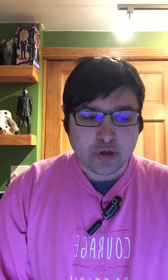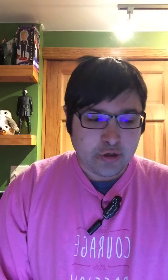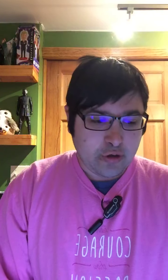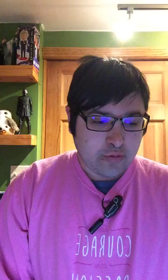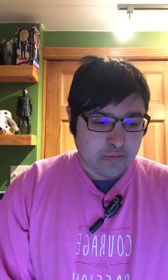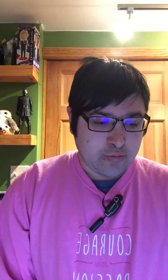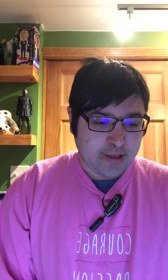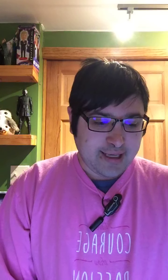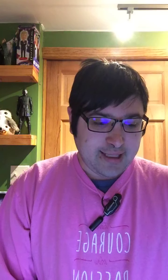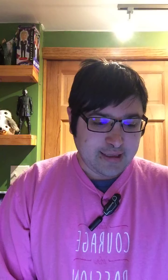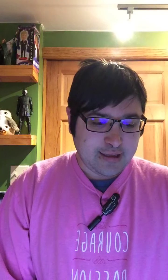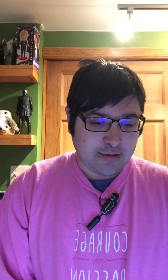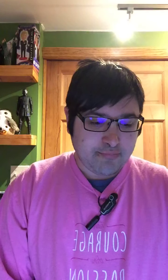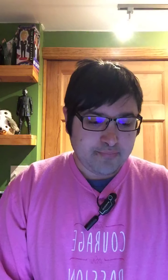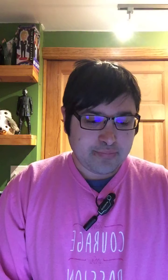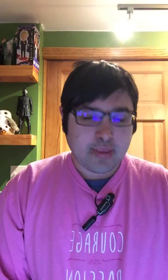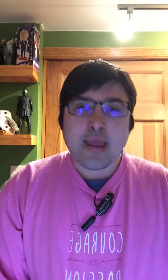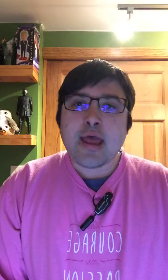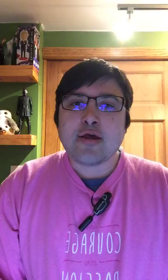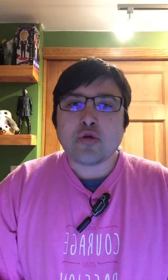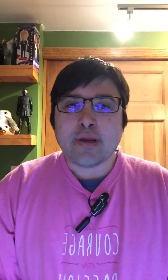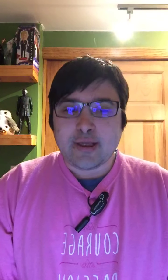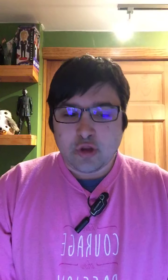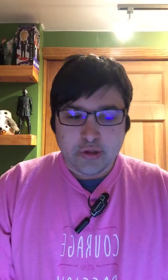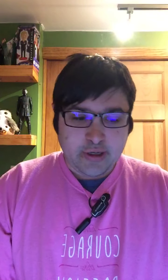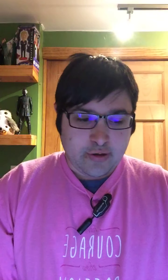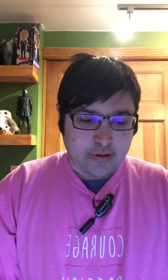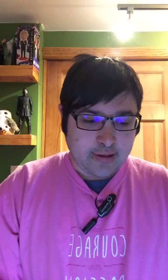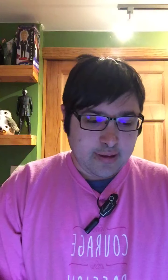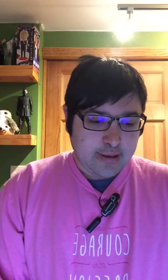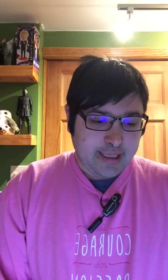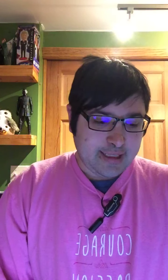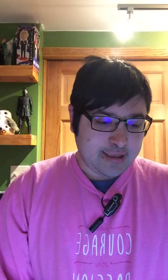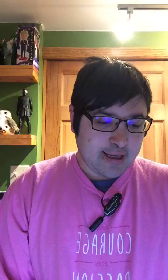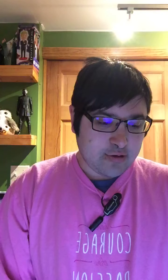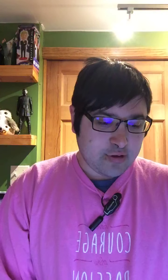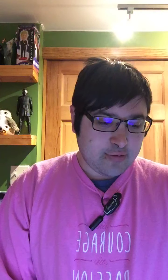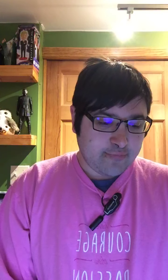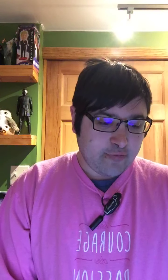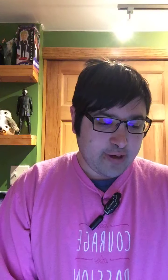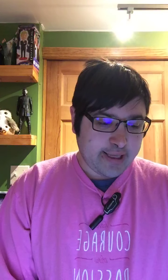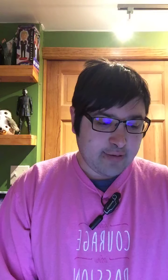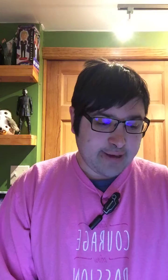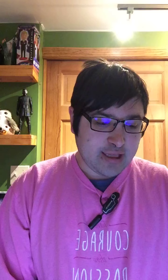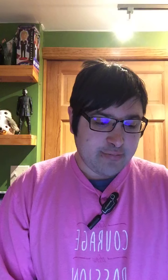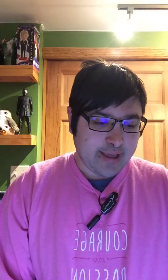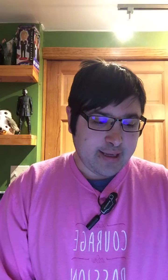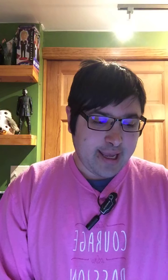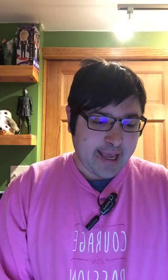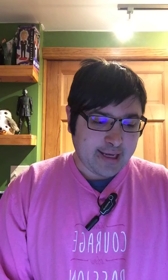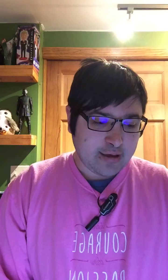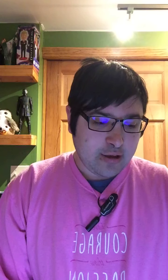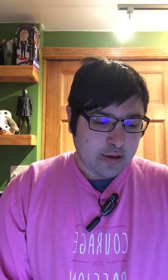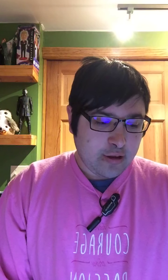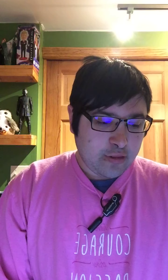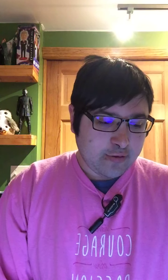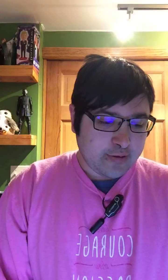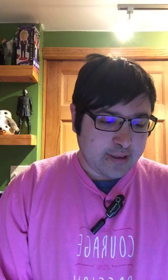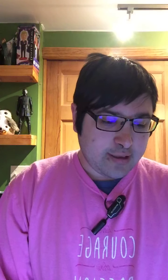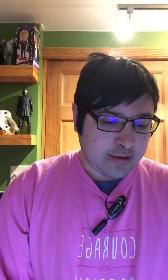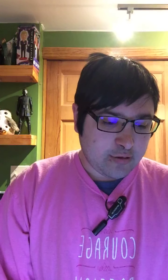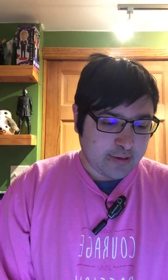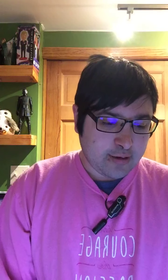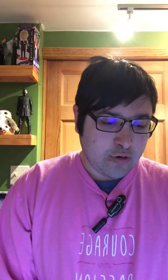later released. The 22-year-old is scheduled for an arraignment at